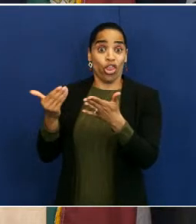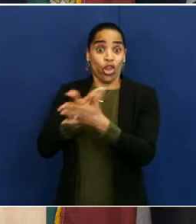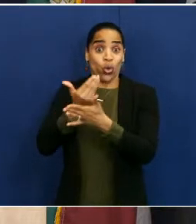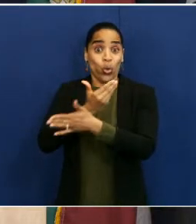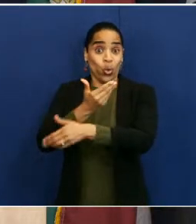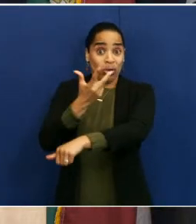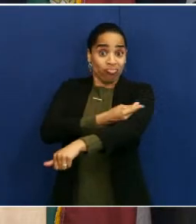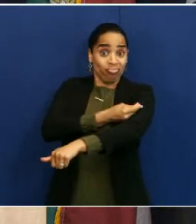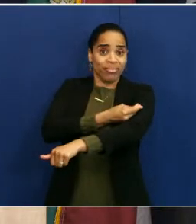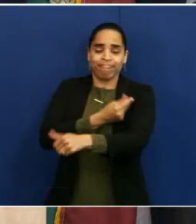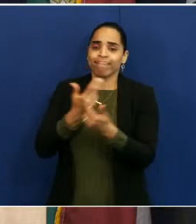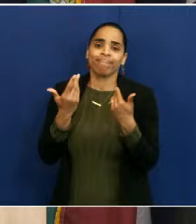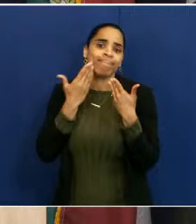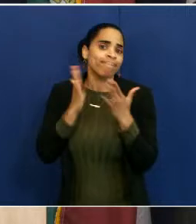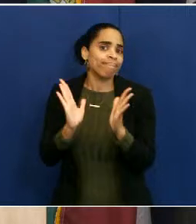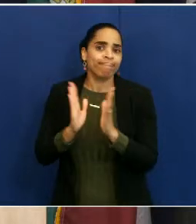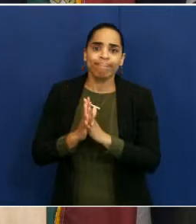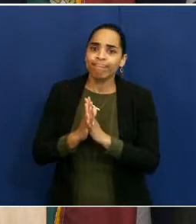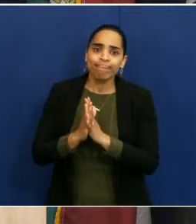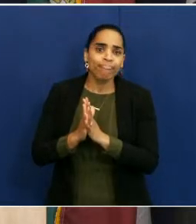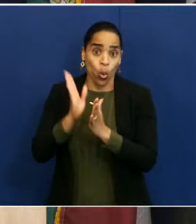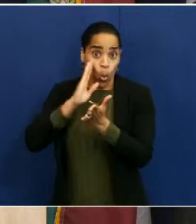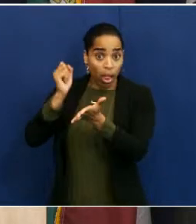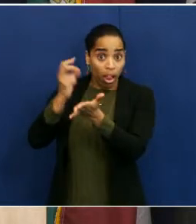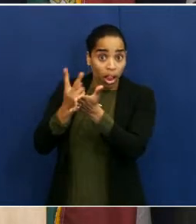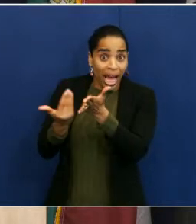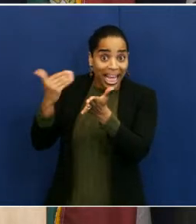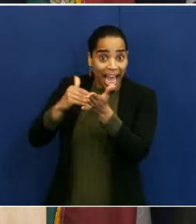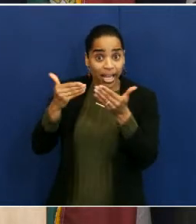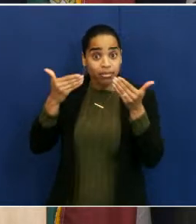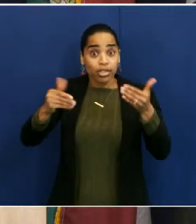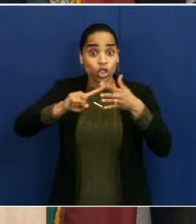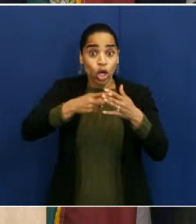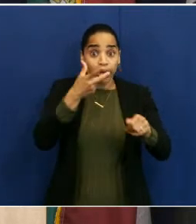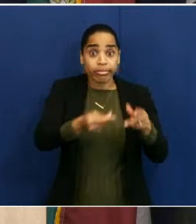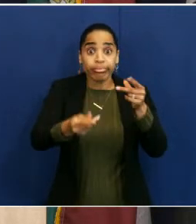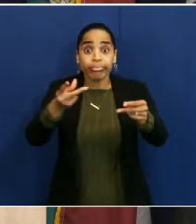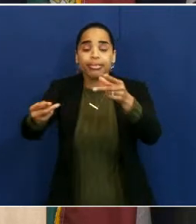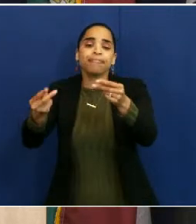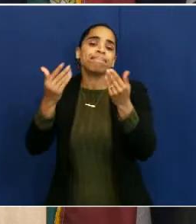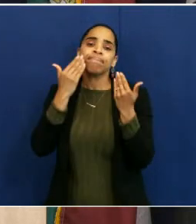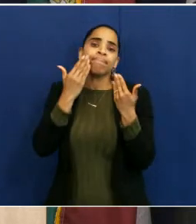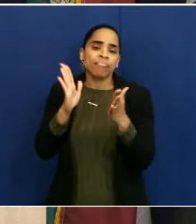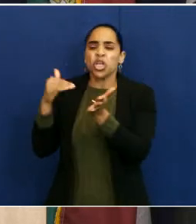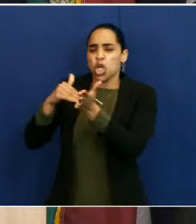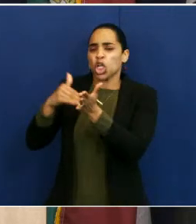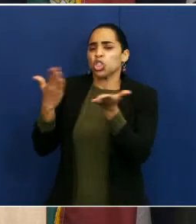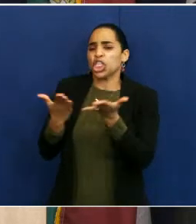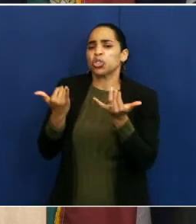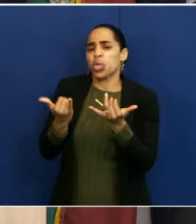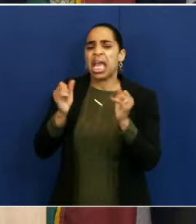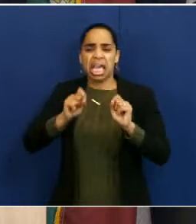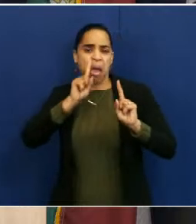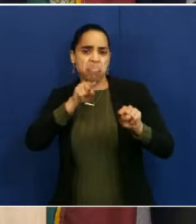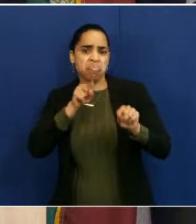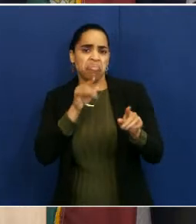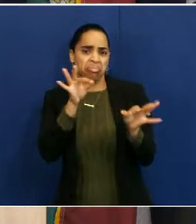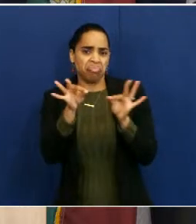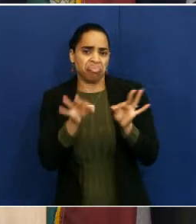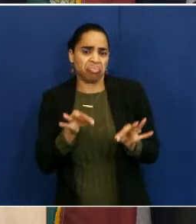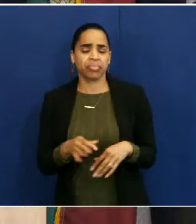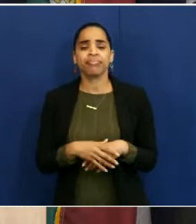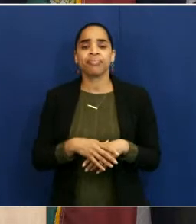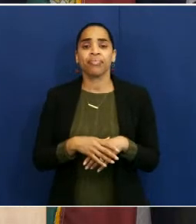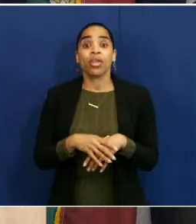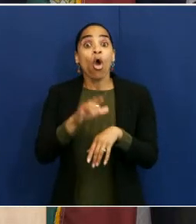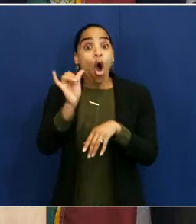could happen next week. The doctors are in hand to talk about that if you have any questions surrounding that. And then one housekeeping item. Last